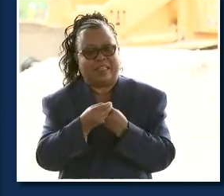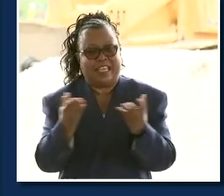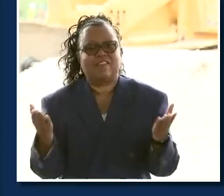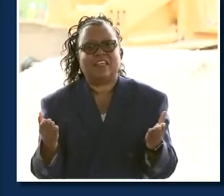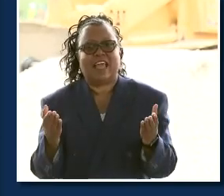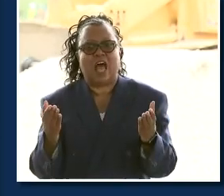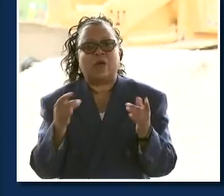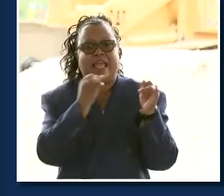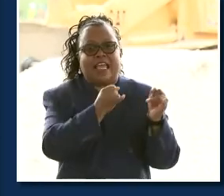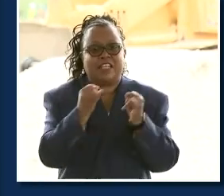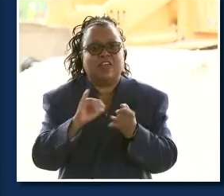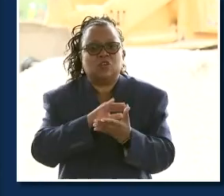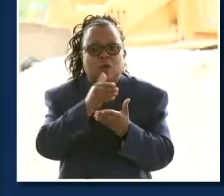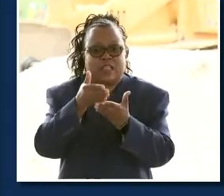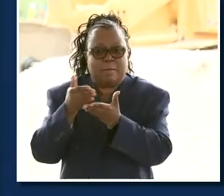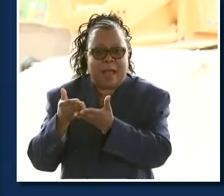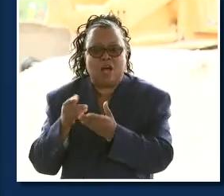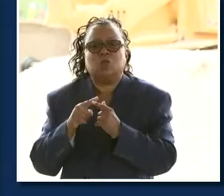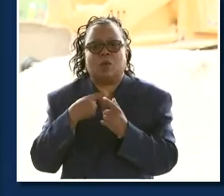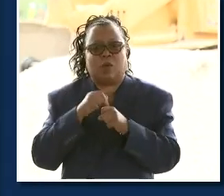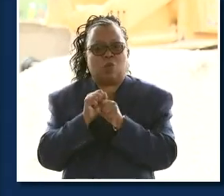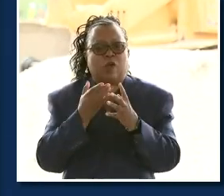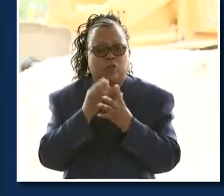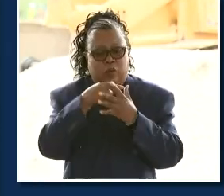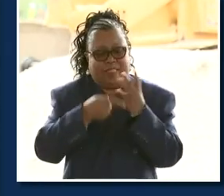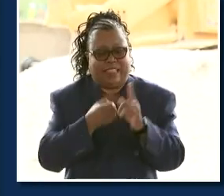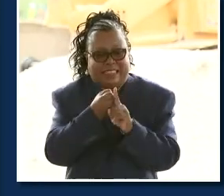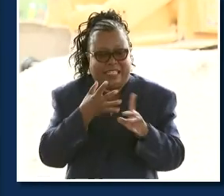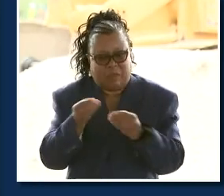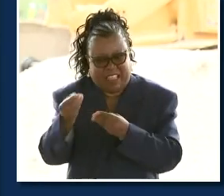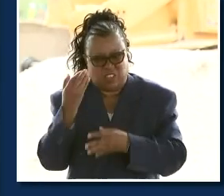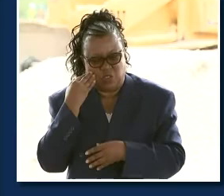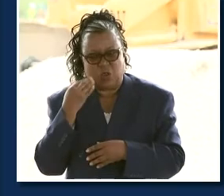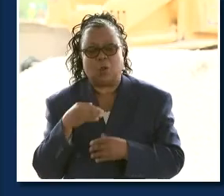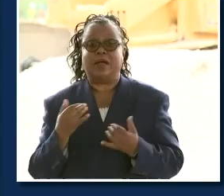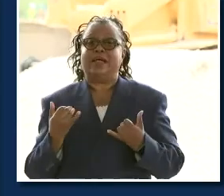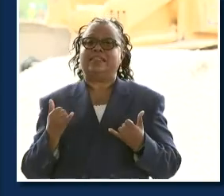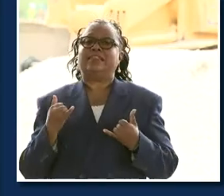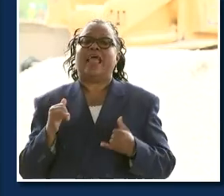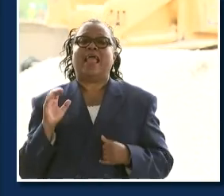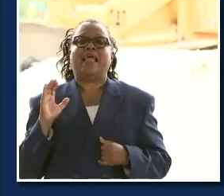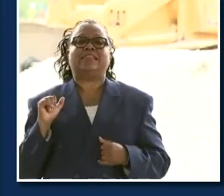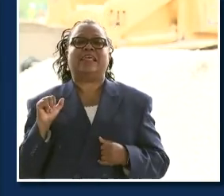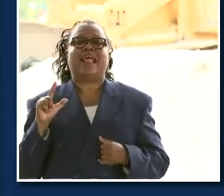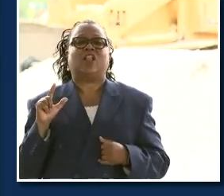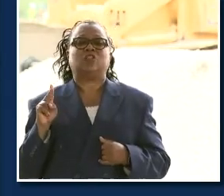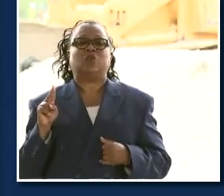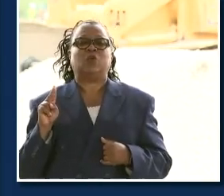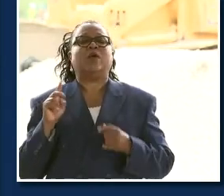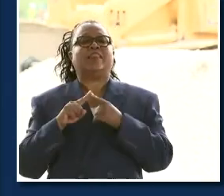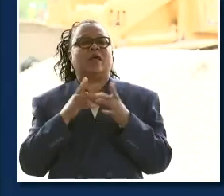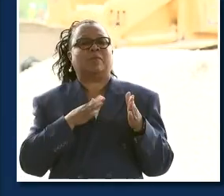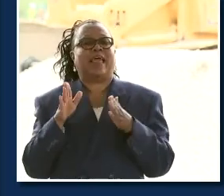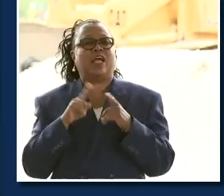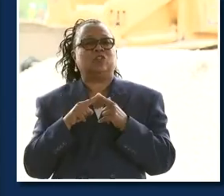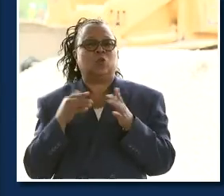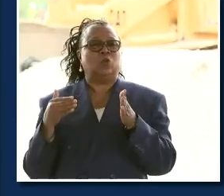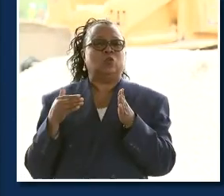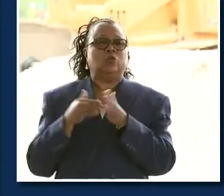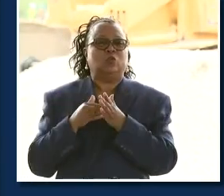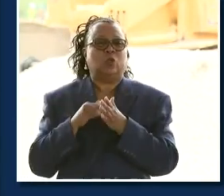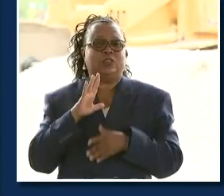out individual amounts, but we're going to work through those details and let you know. Today, the ACLU announced that it plans to